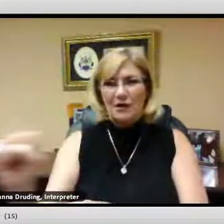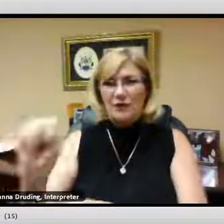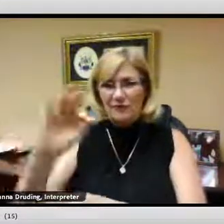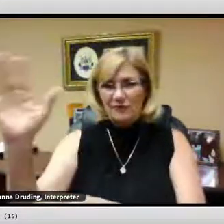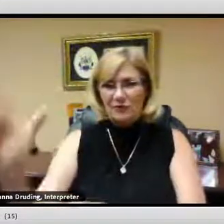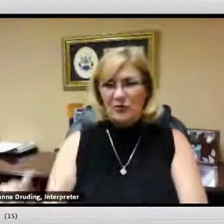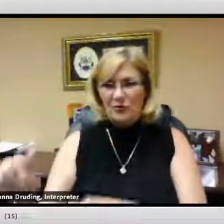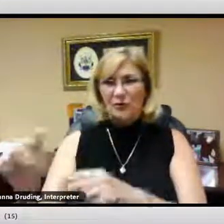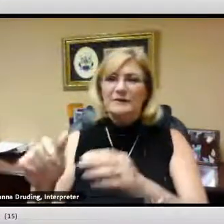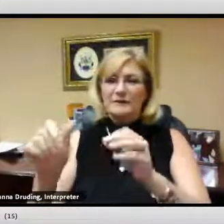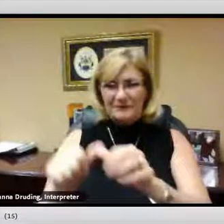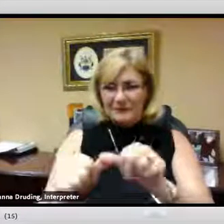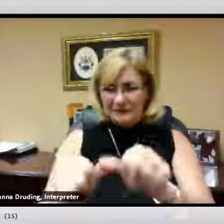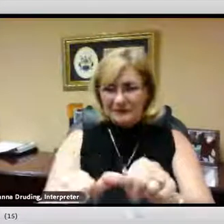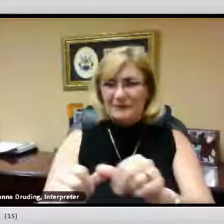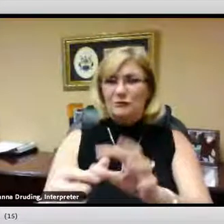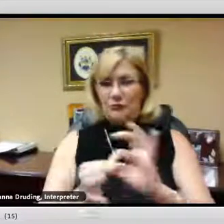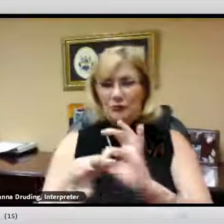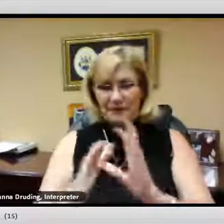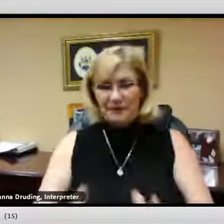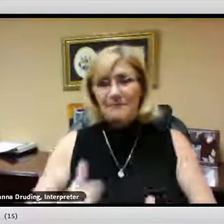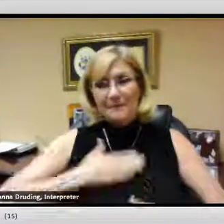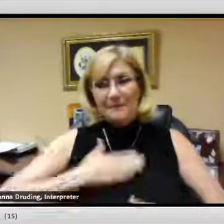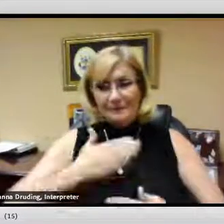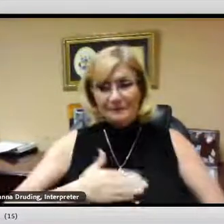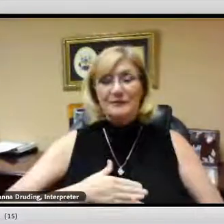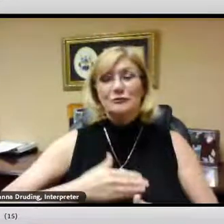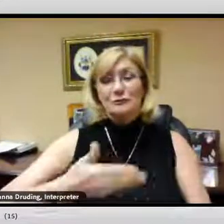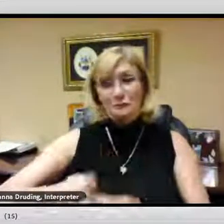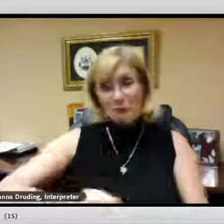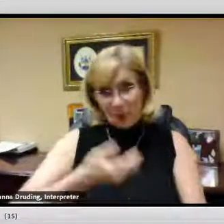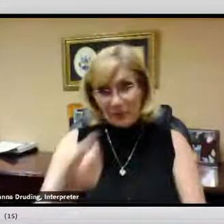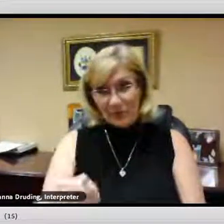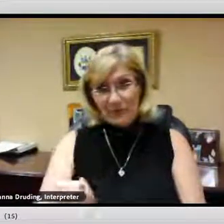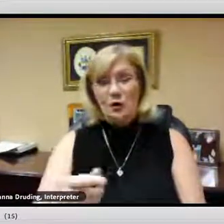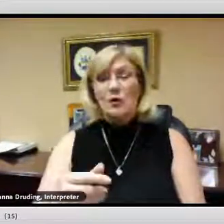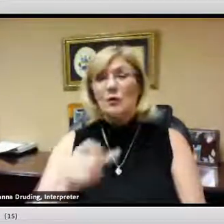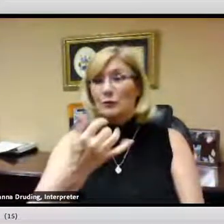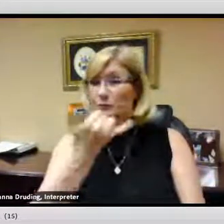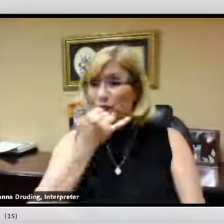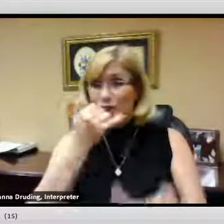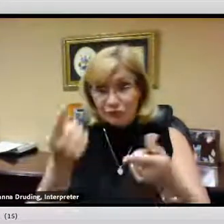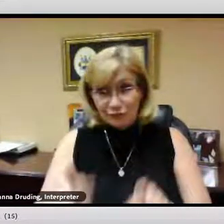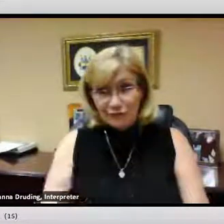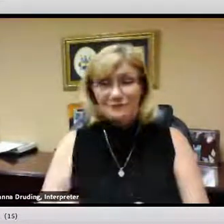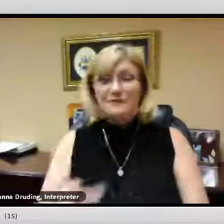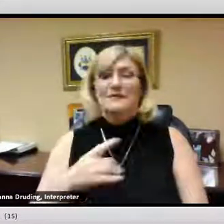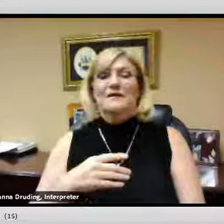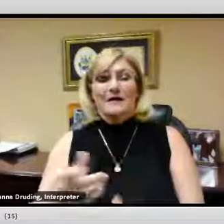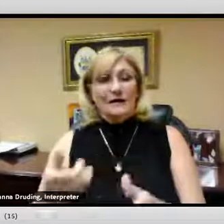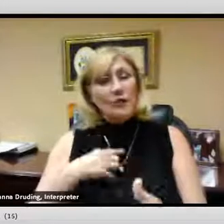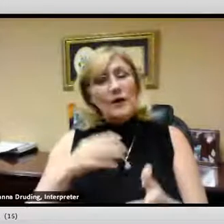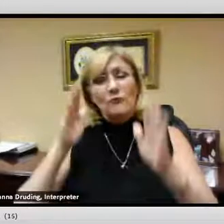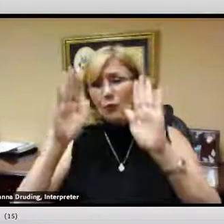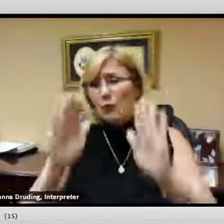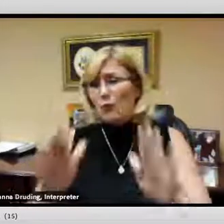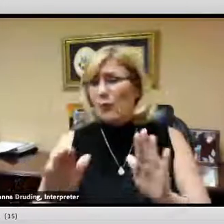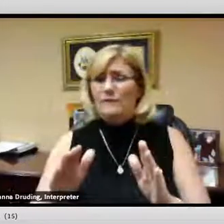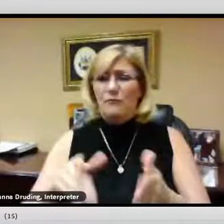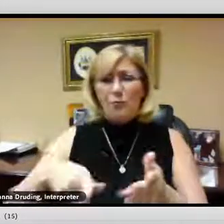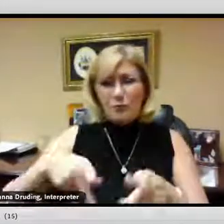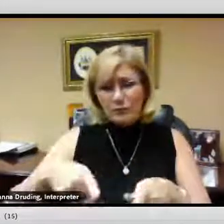Coordinator, and it is my pleasure to welcome you to Accidental Systems Librarianship. We have a wonderful learning opportunity ready for this morning